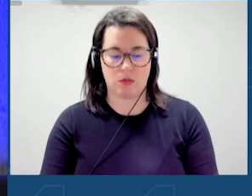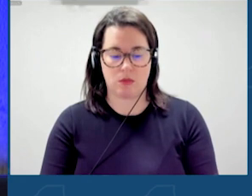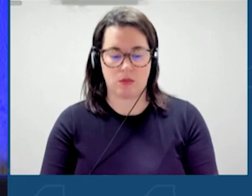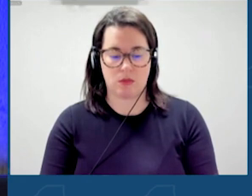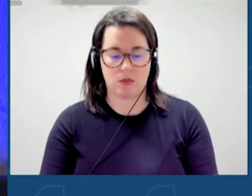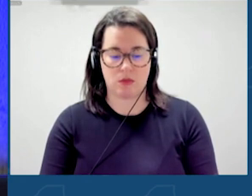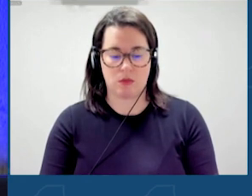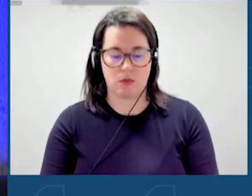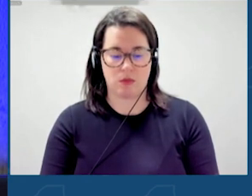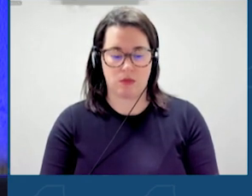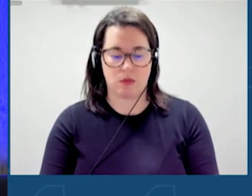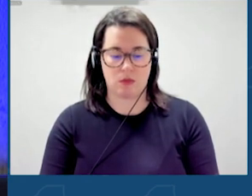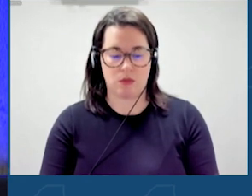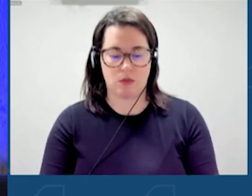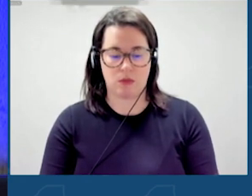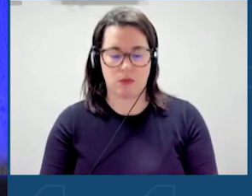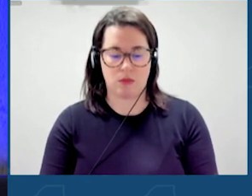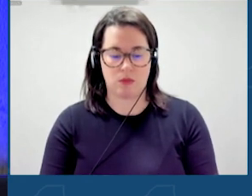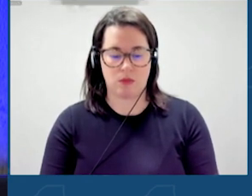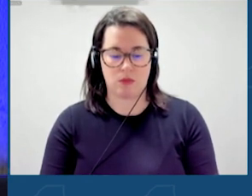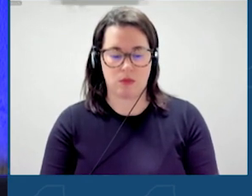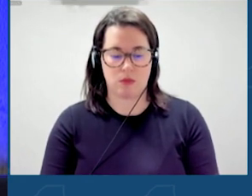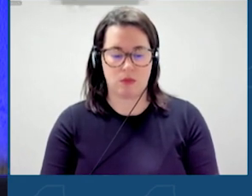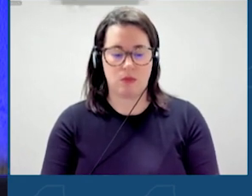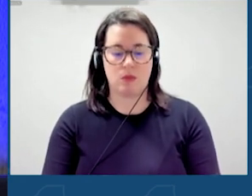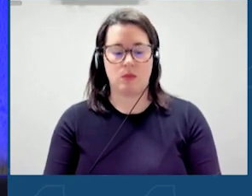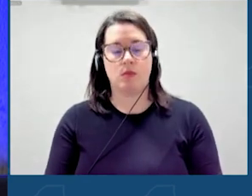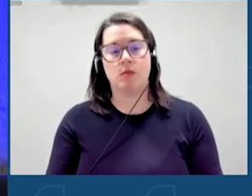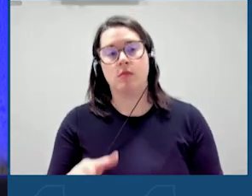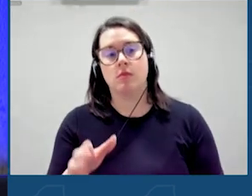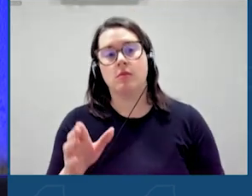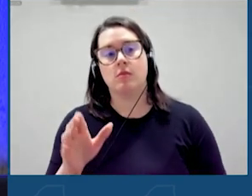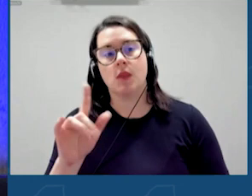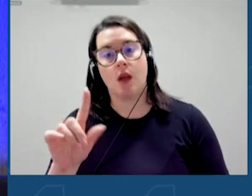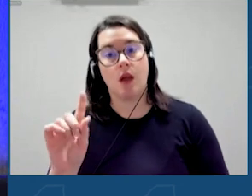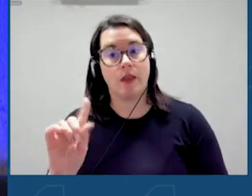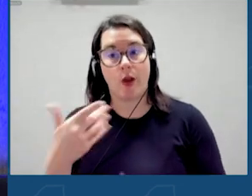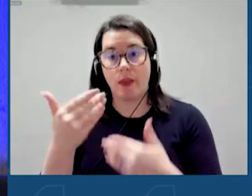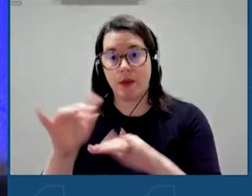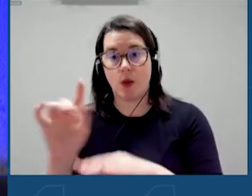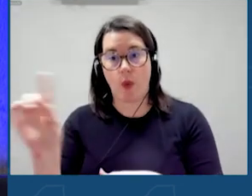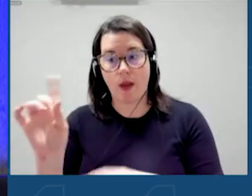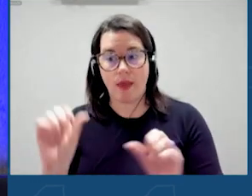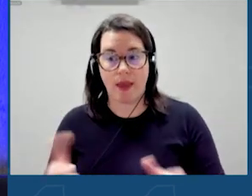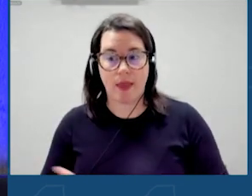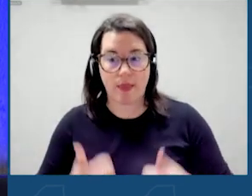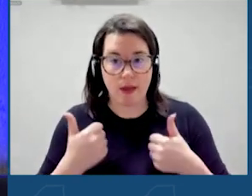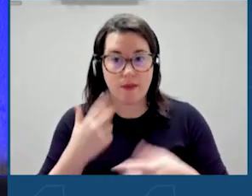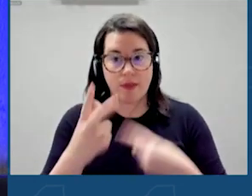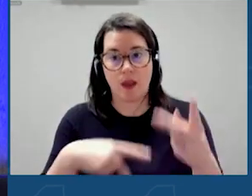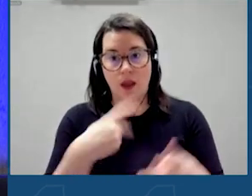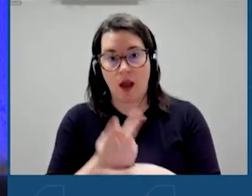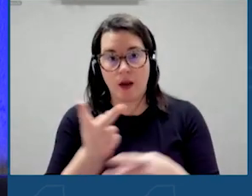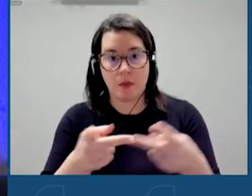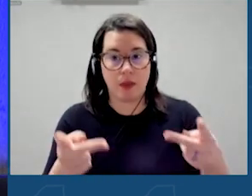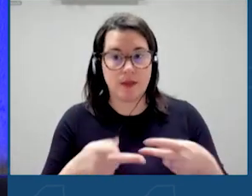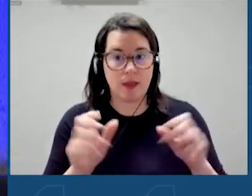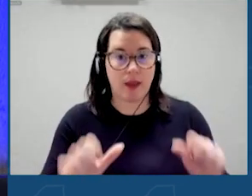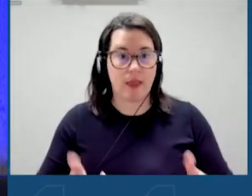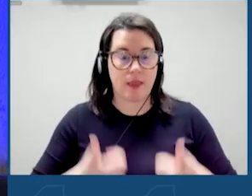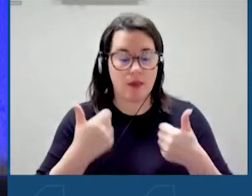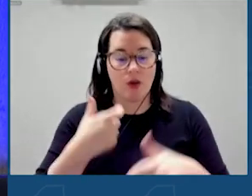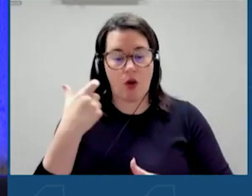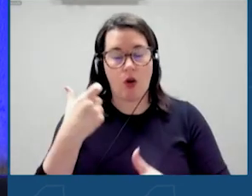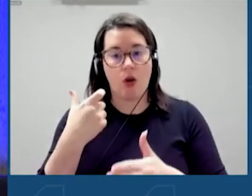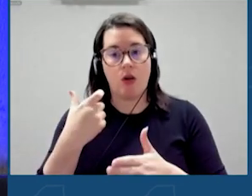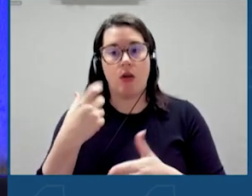So renters are limited in where they can live, the type of apartment they can live in. It's hard for lower income people whose rents